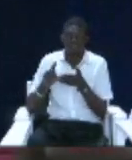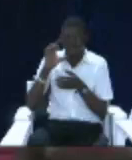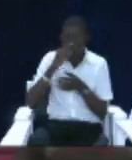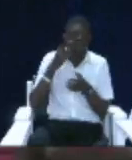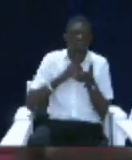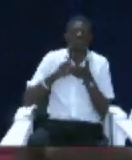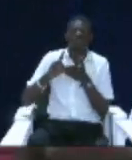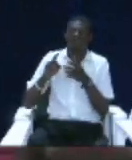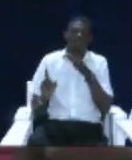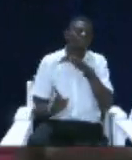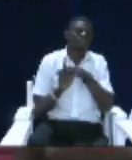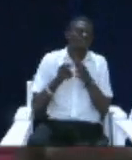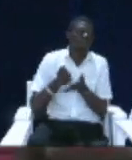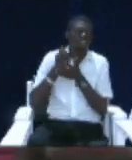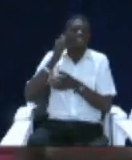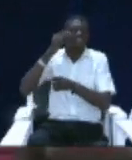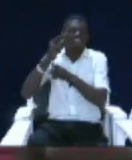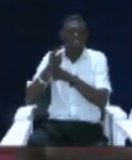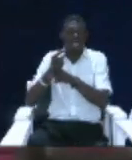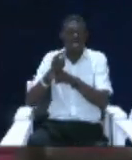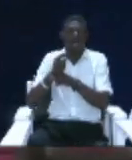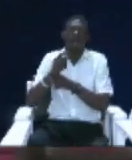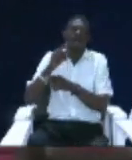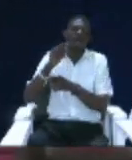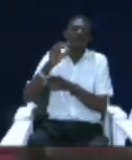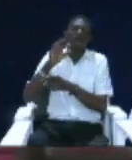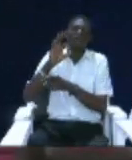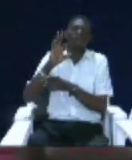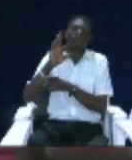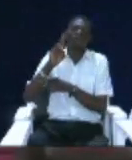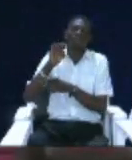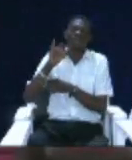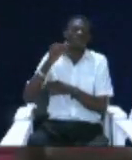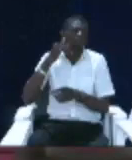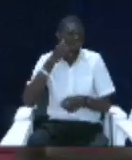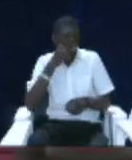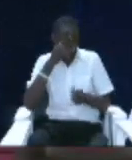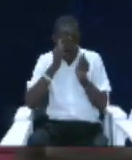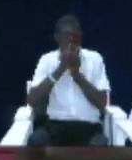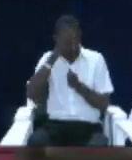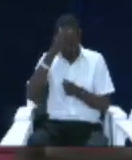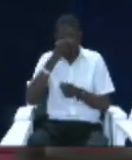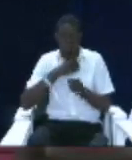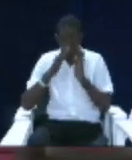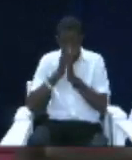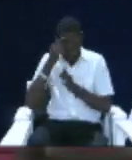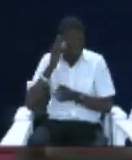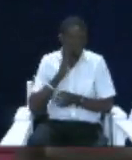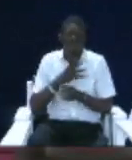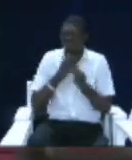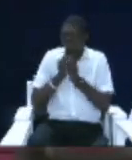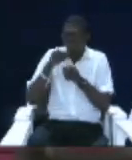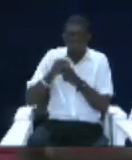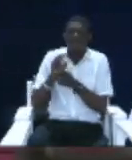intervention. Sister Fumlaya contacted her father and the Lord. He prayed for her. Within